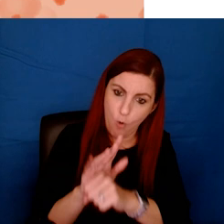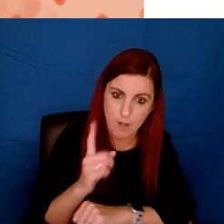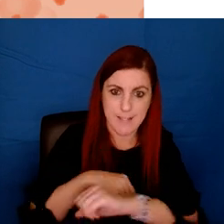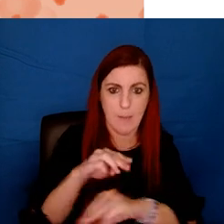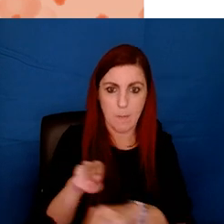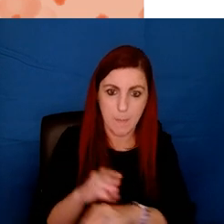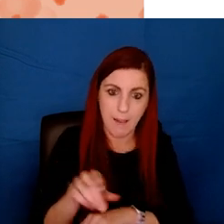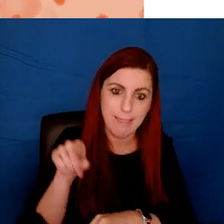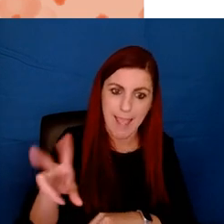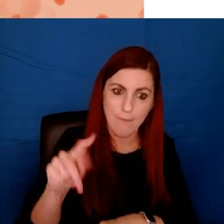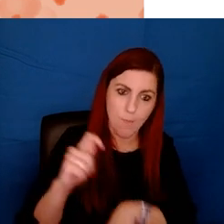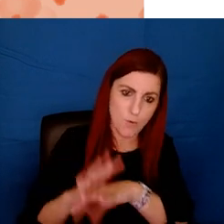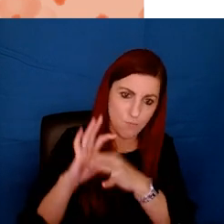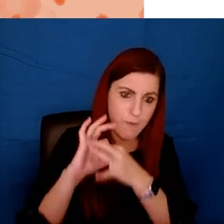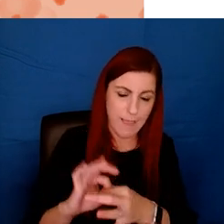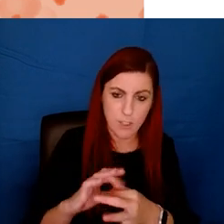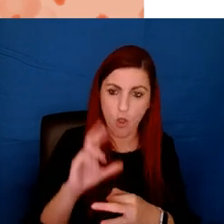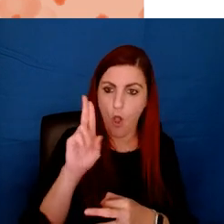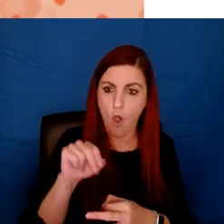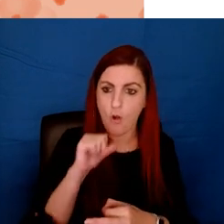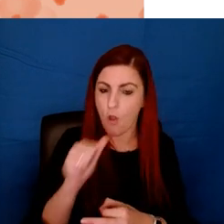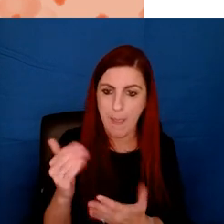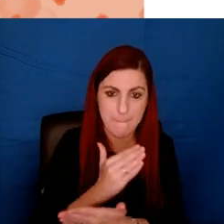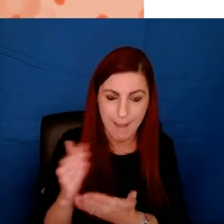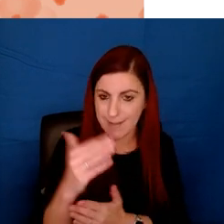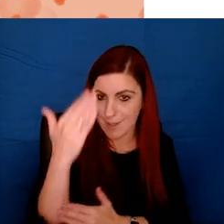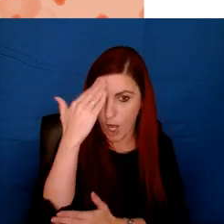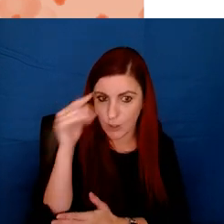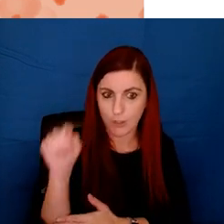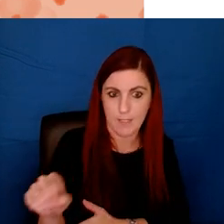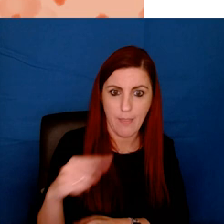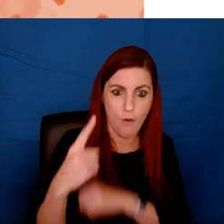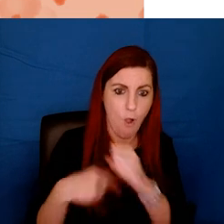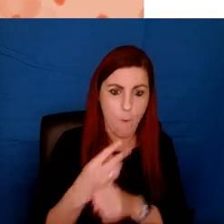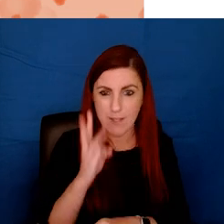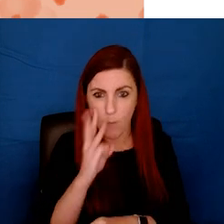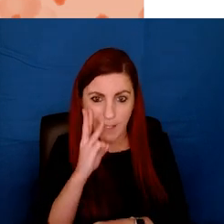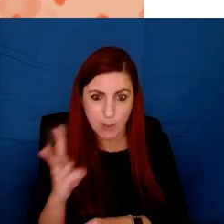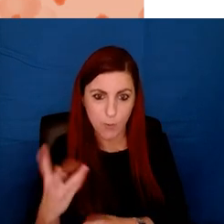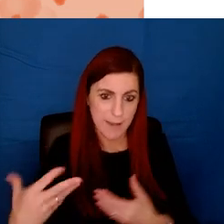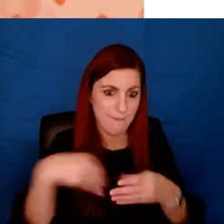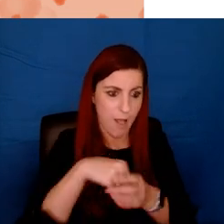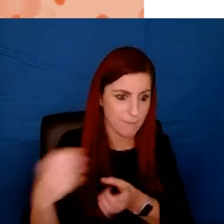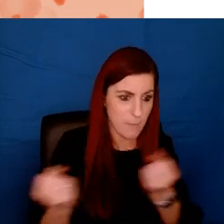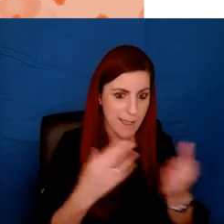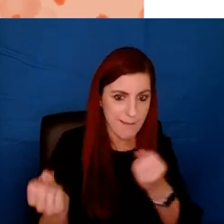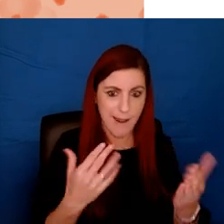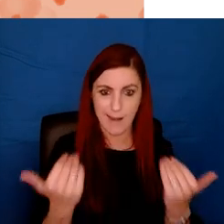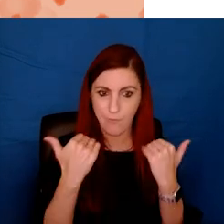most relevant, most unbiased knowledge, and they're always very keen to reach out and to promote kind of anything they